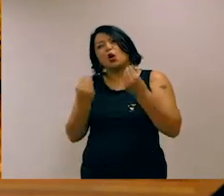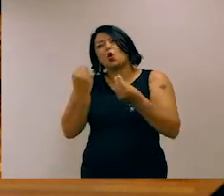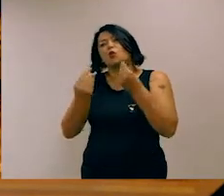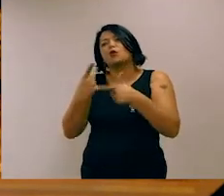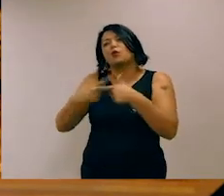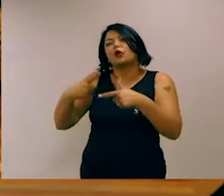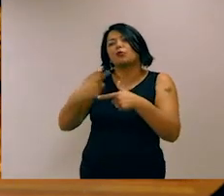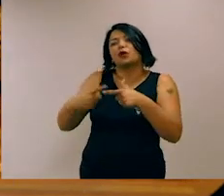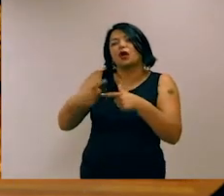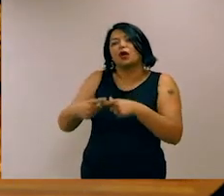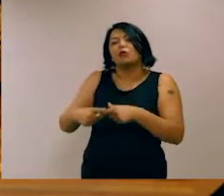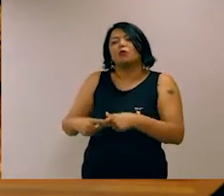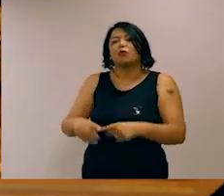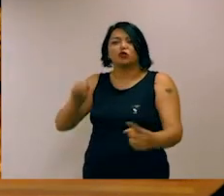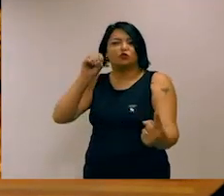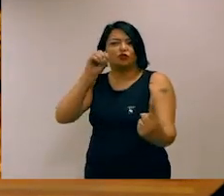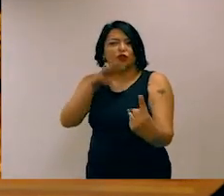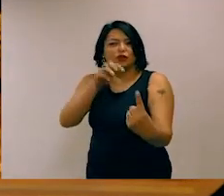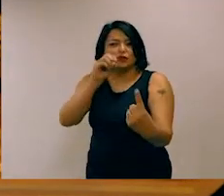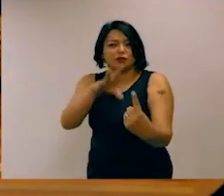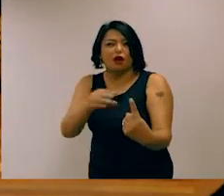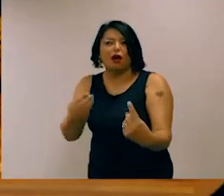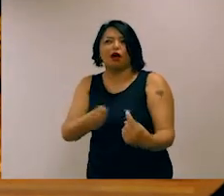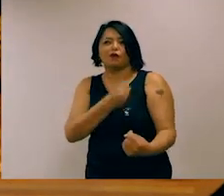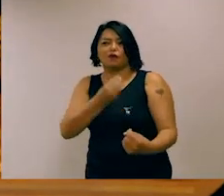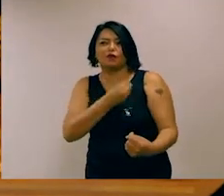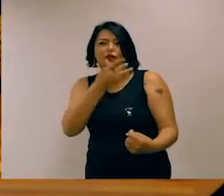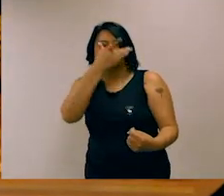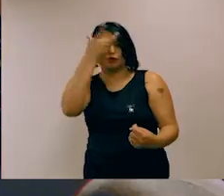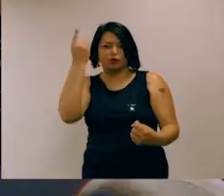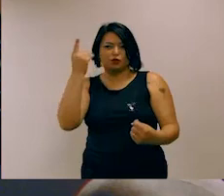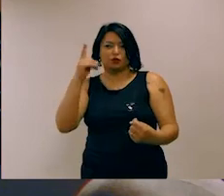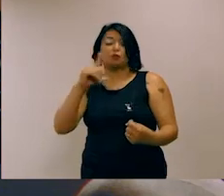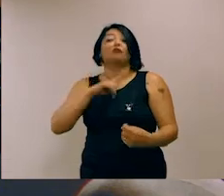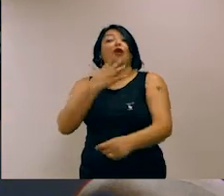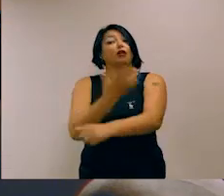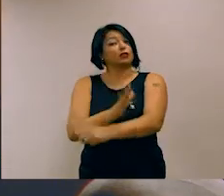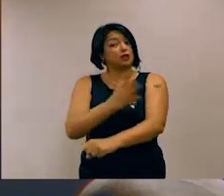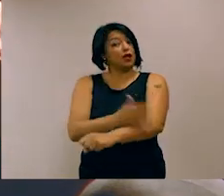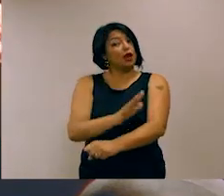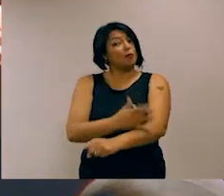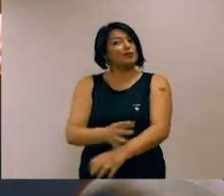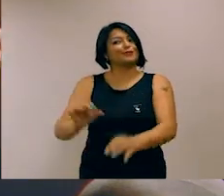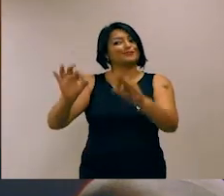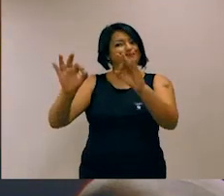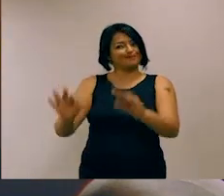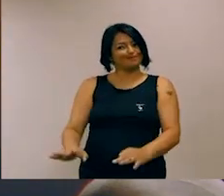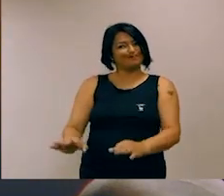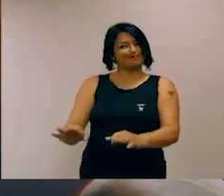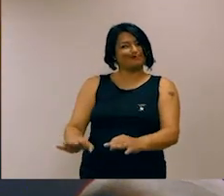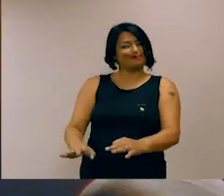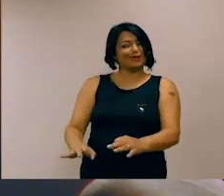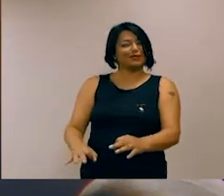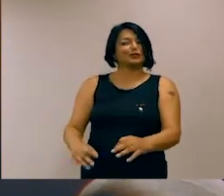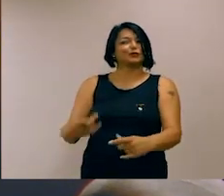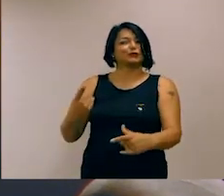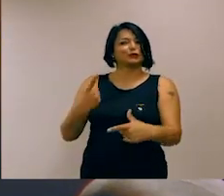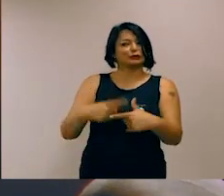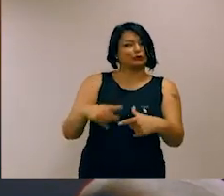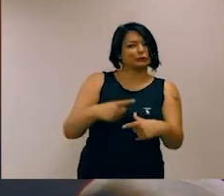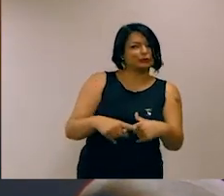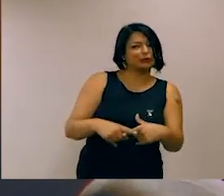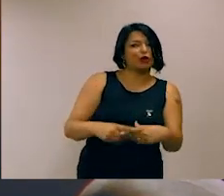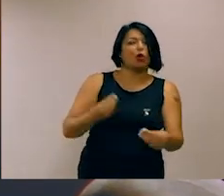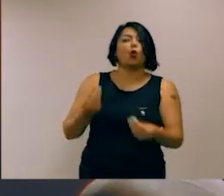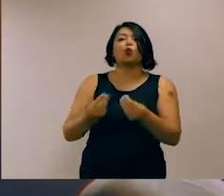kind of special training about communication. How could you communicate better with the public servants